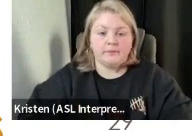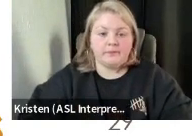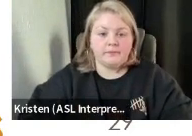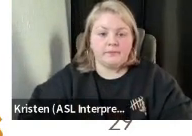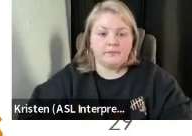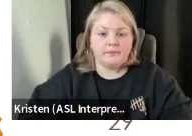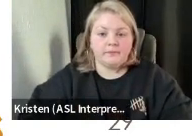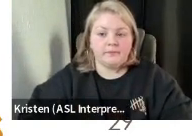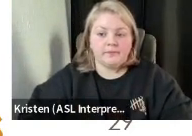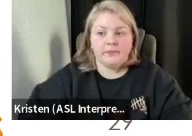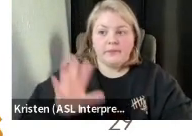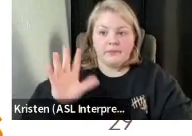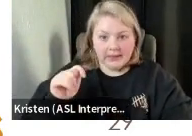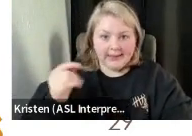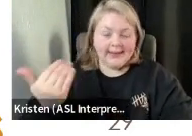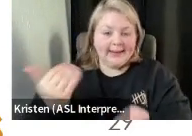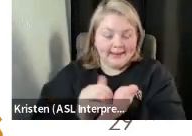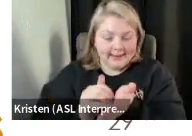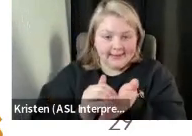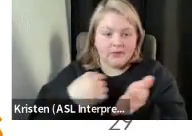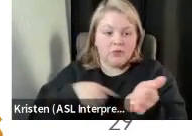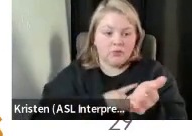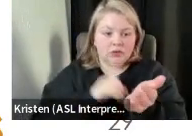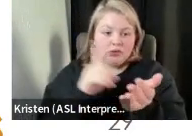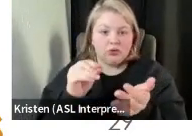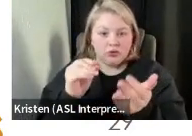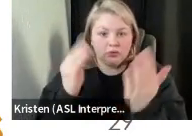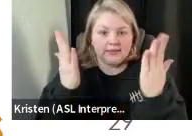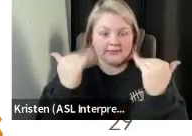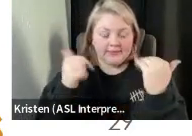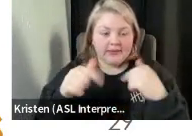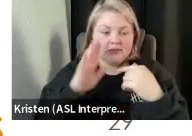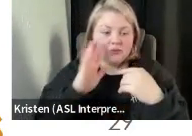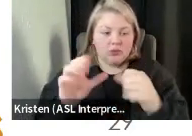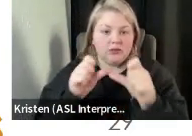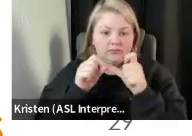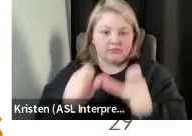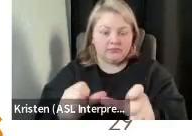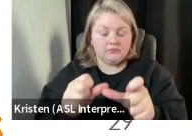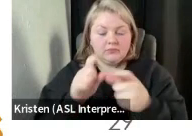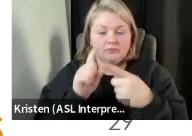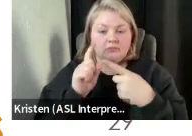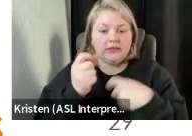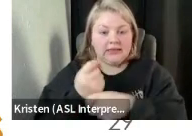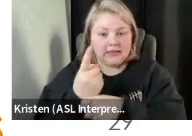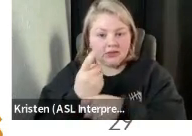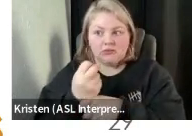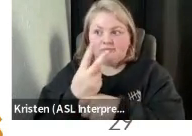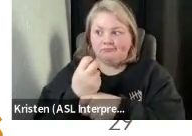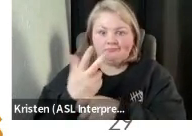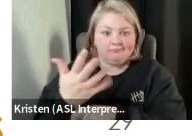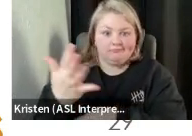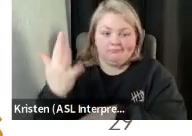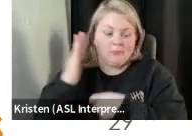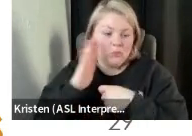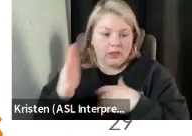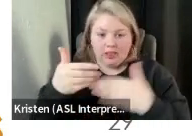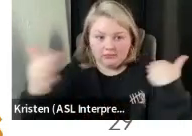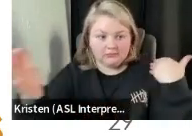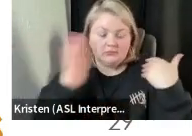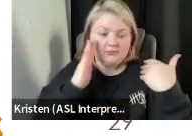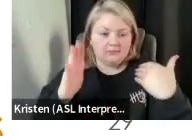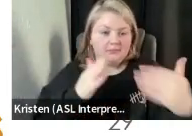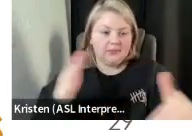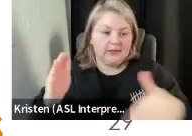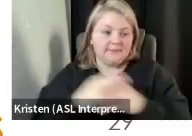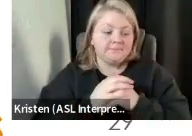But again, we have every expectation that this program will run again next year and years after that. So please come back. So we